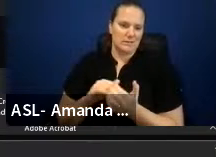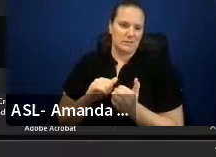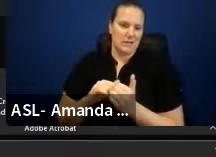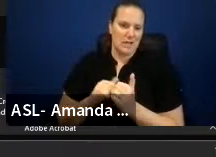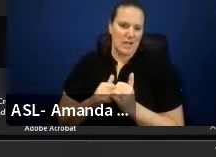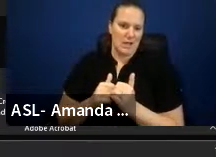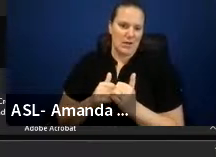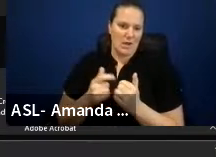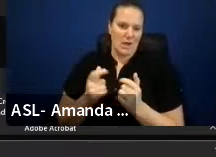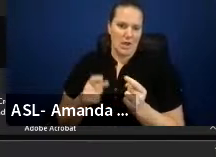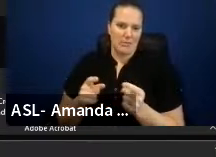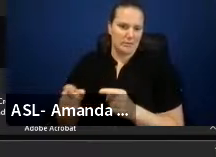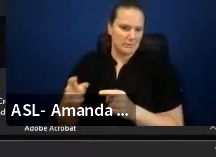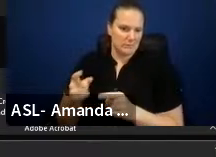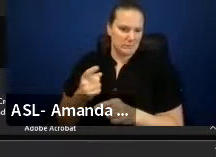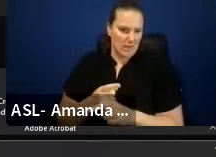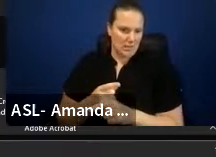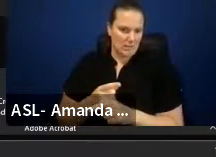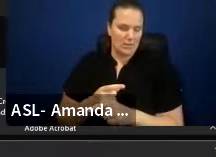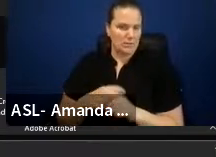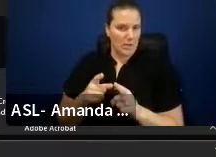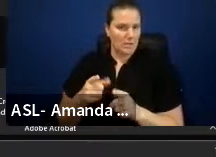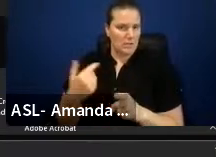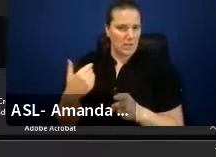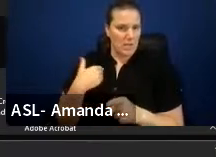to roll. So